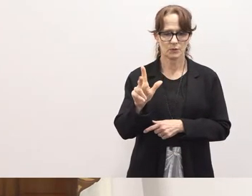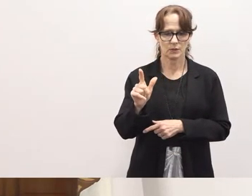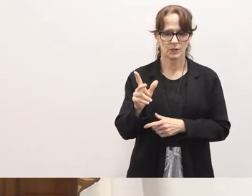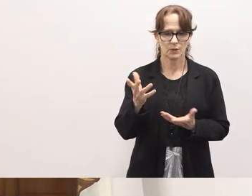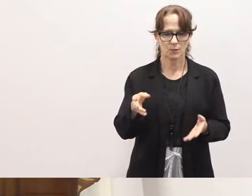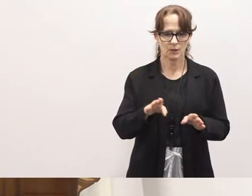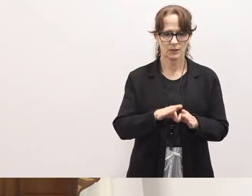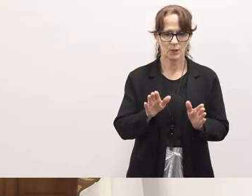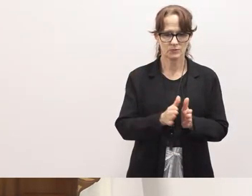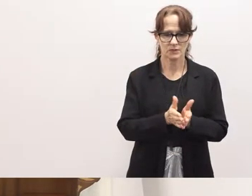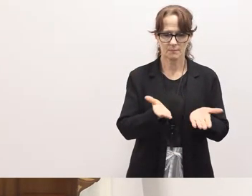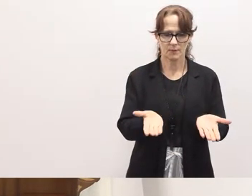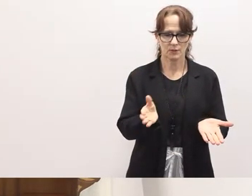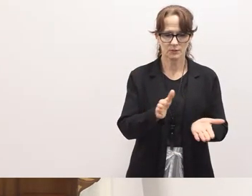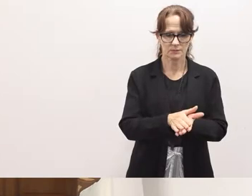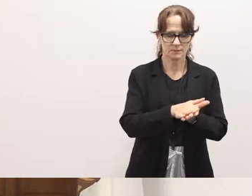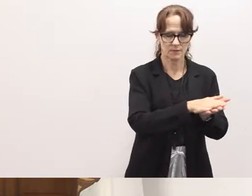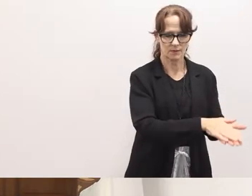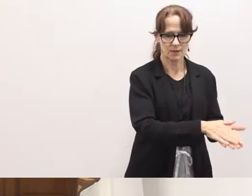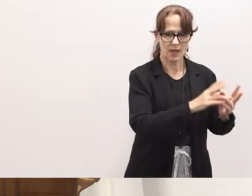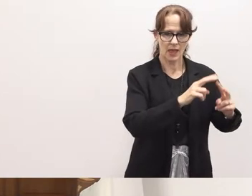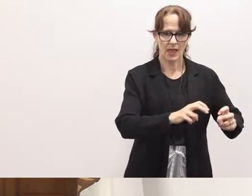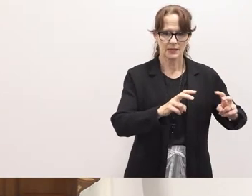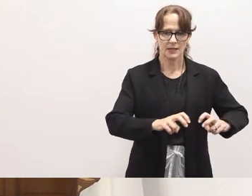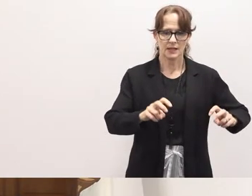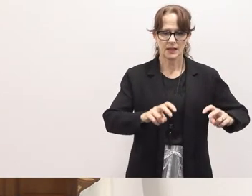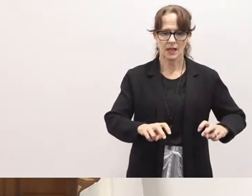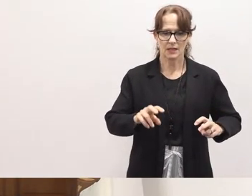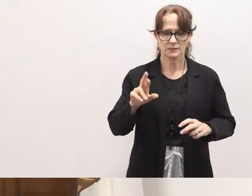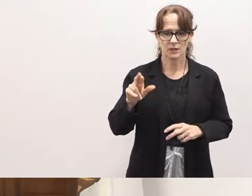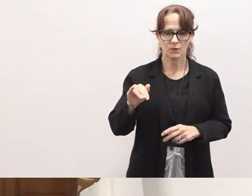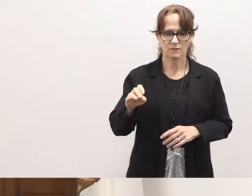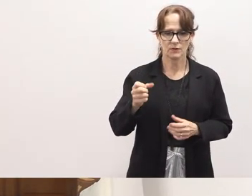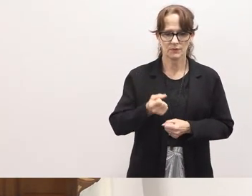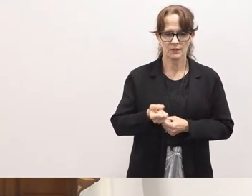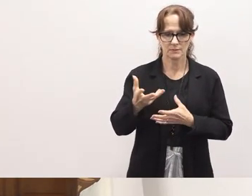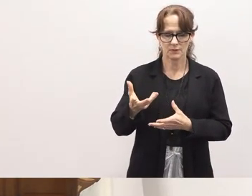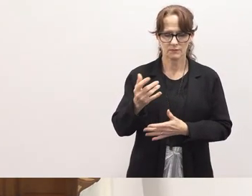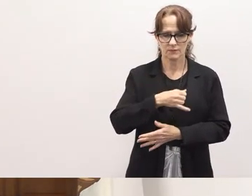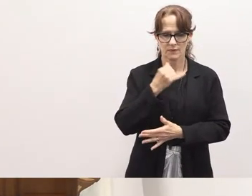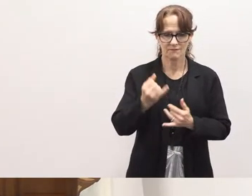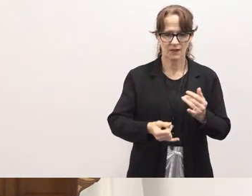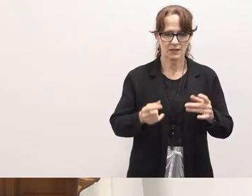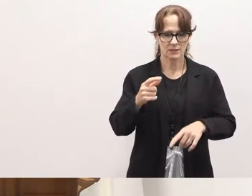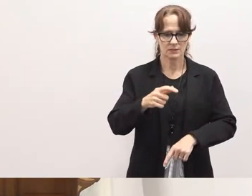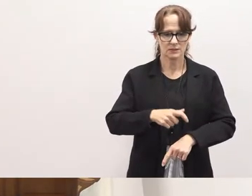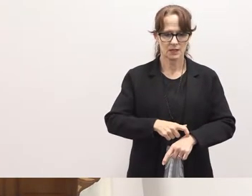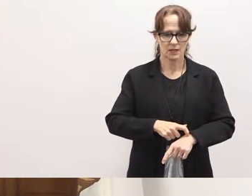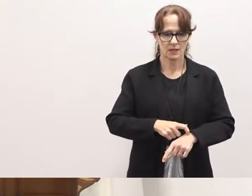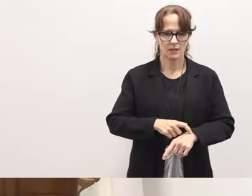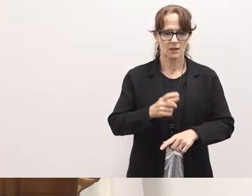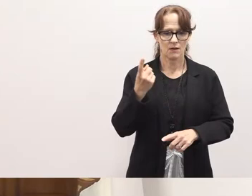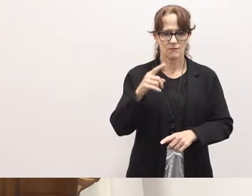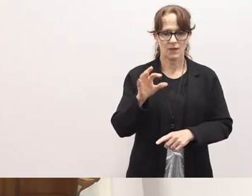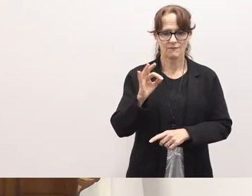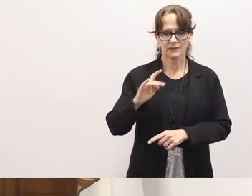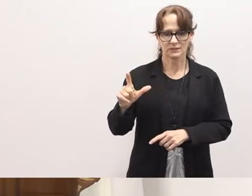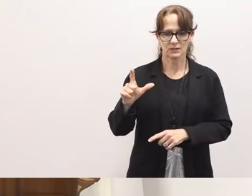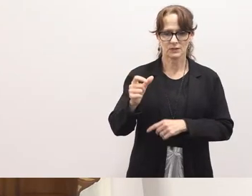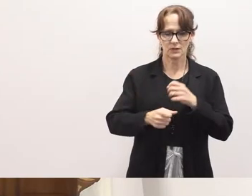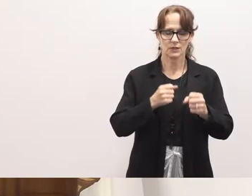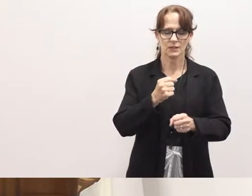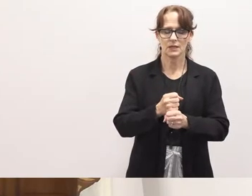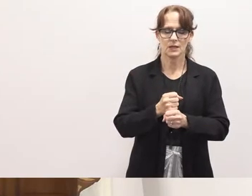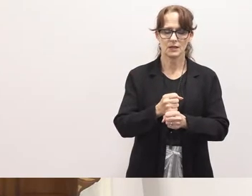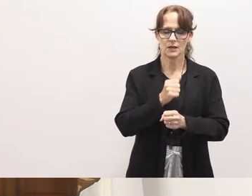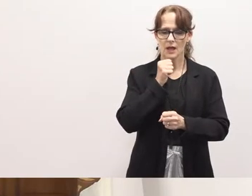books and analyzed our revenues and expenditures for the final time for that fiscal year. For the